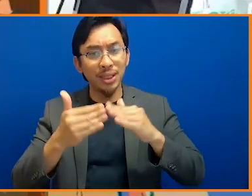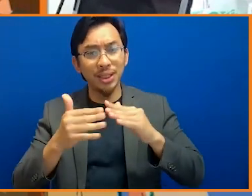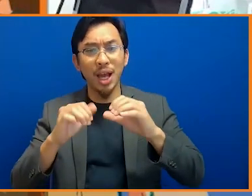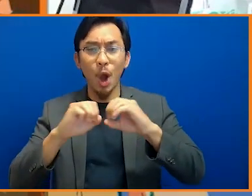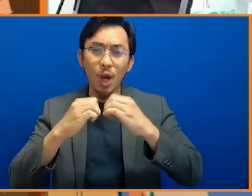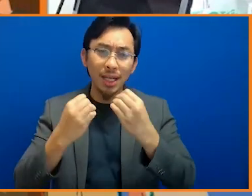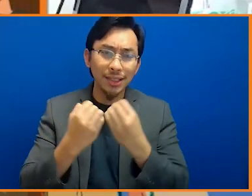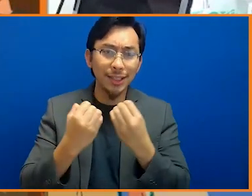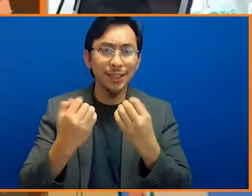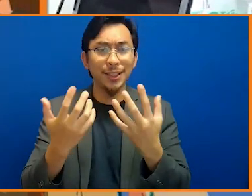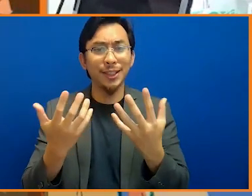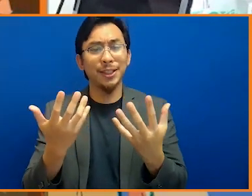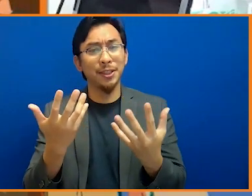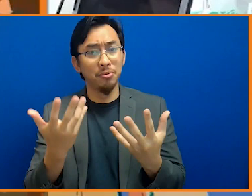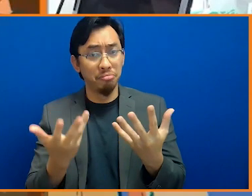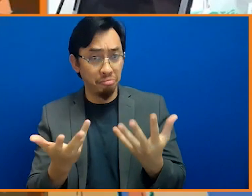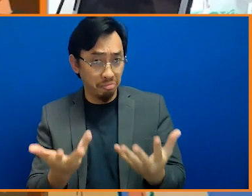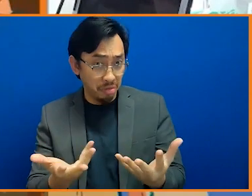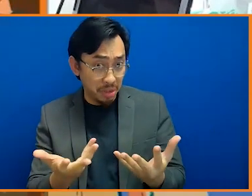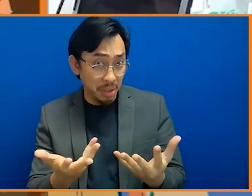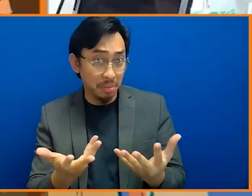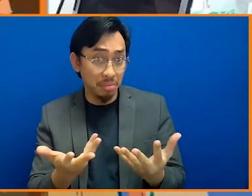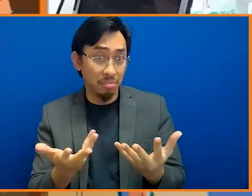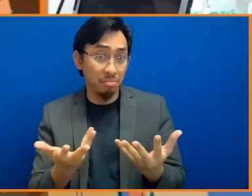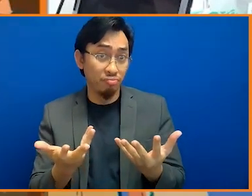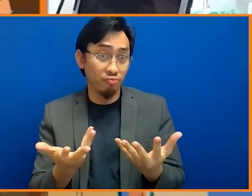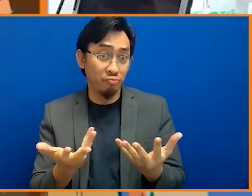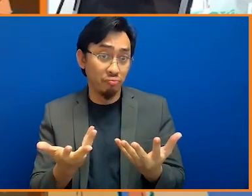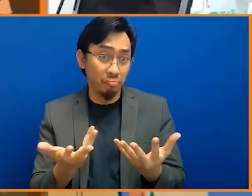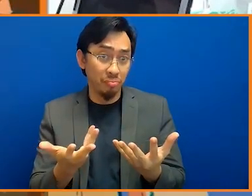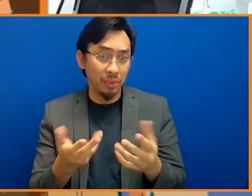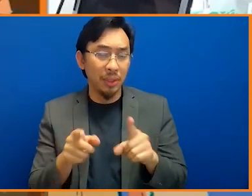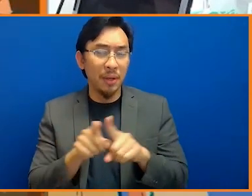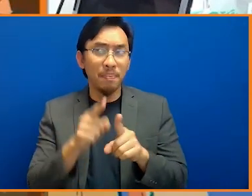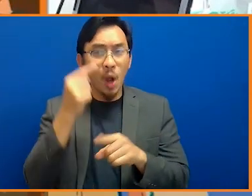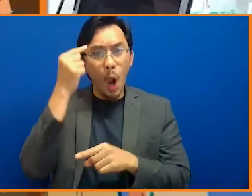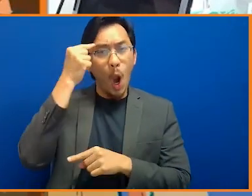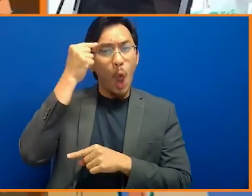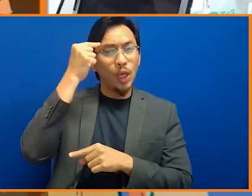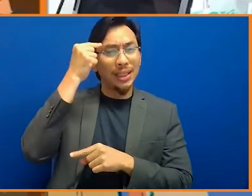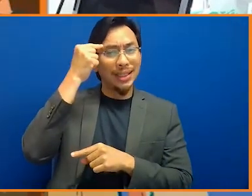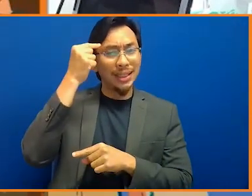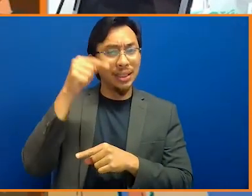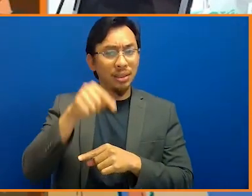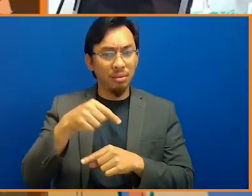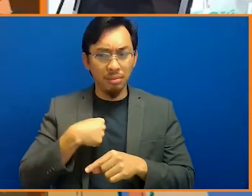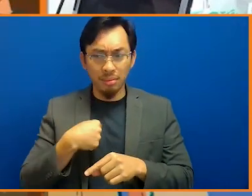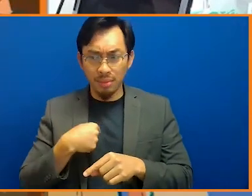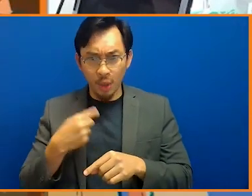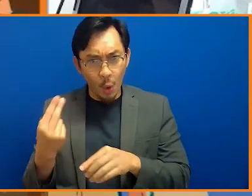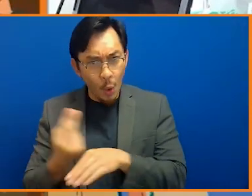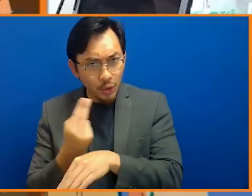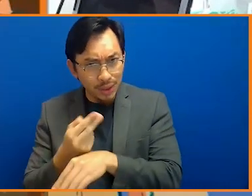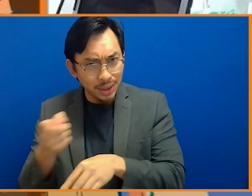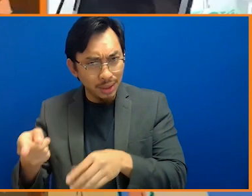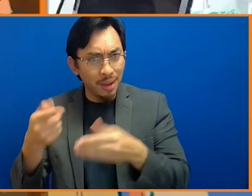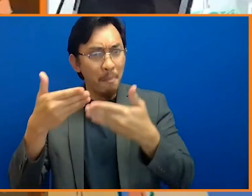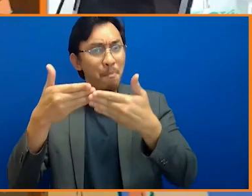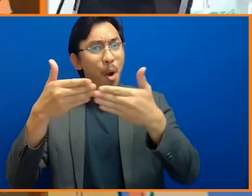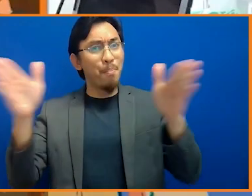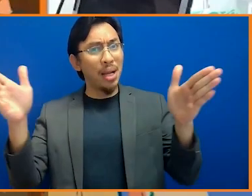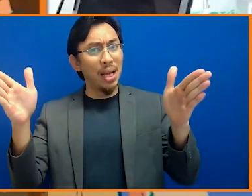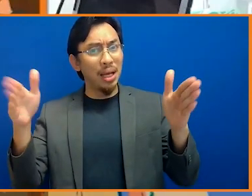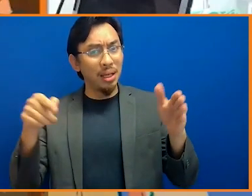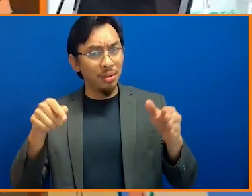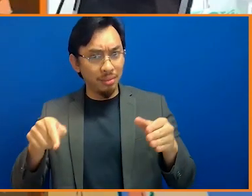center or the organization secretariat? So it's like the reverse logic. We use public places as escape building.